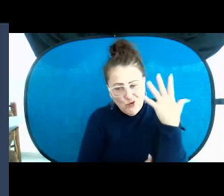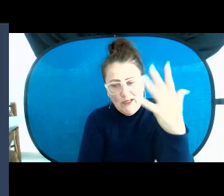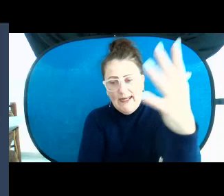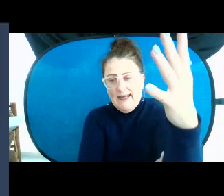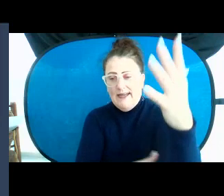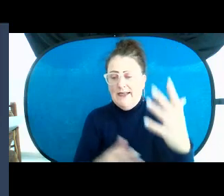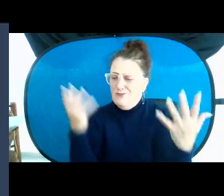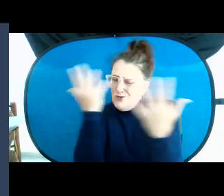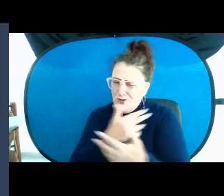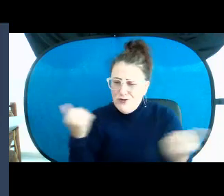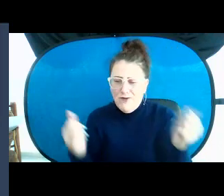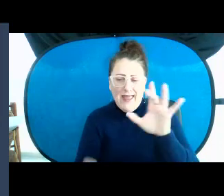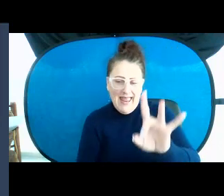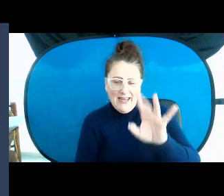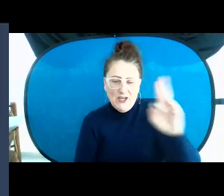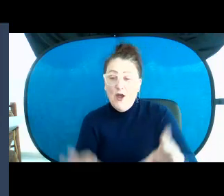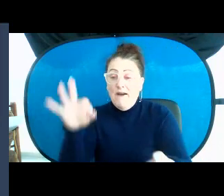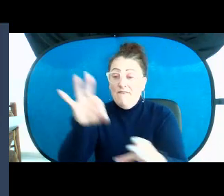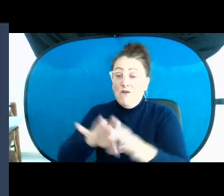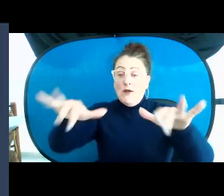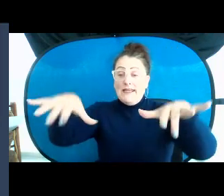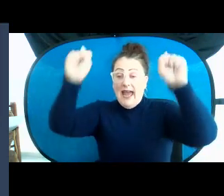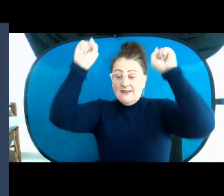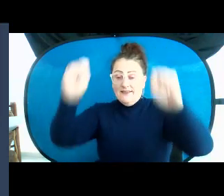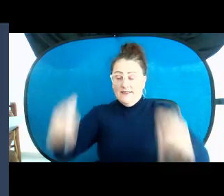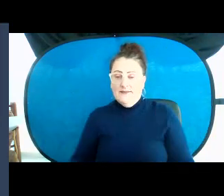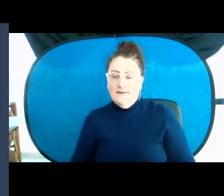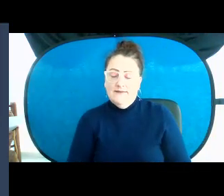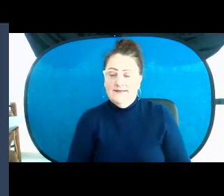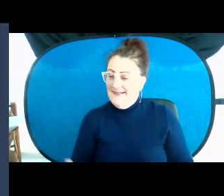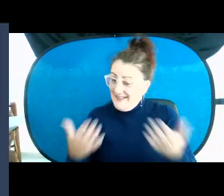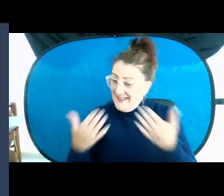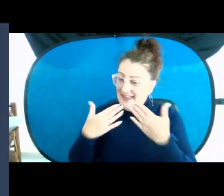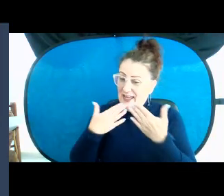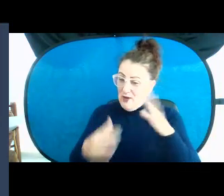82. Please vote yes. Thank you so much, Councilmember.